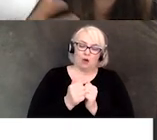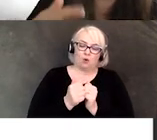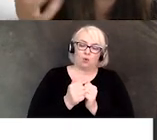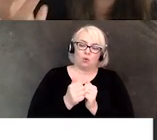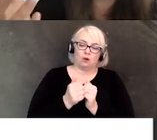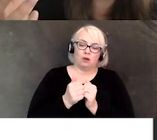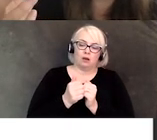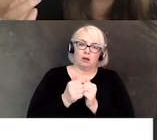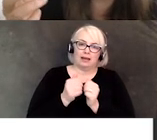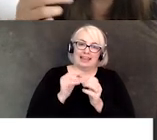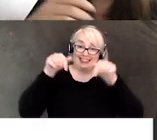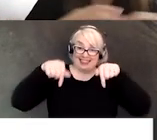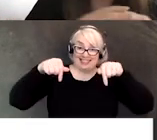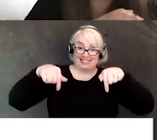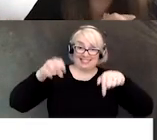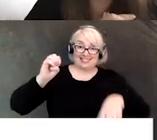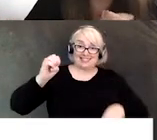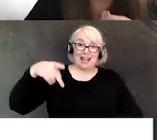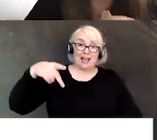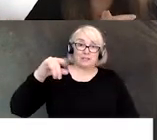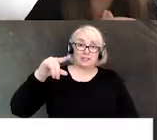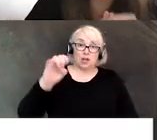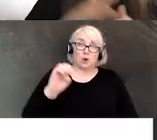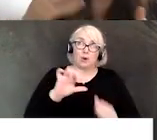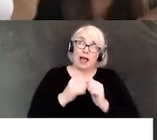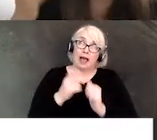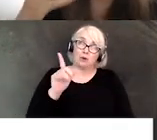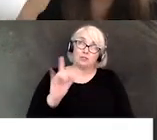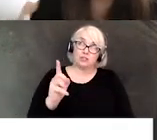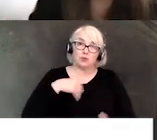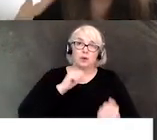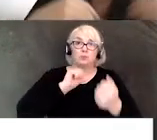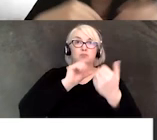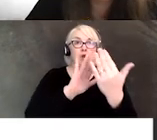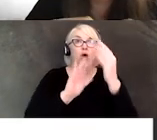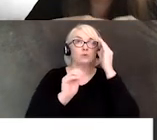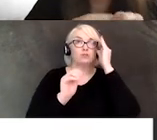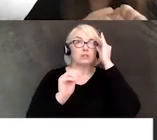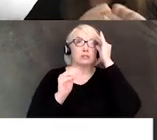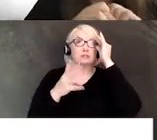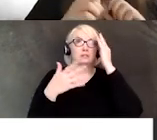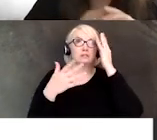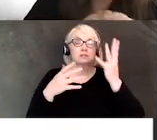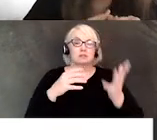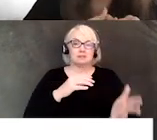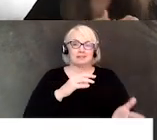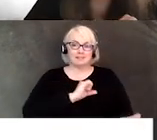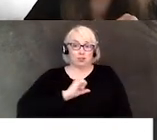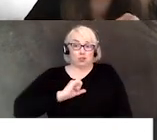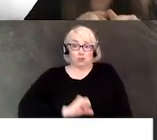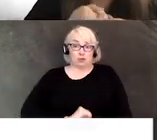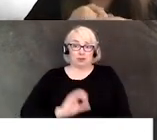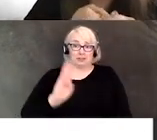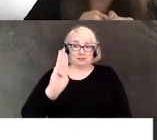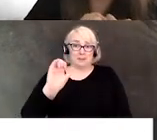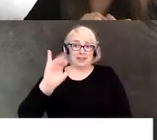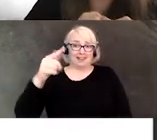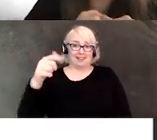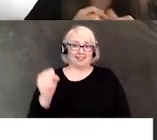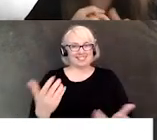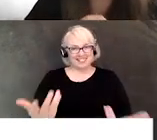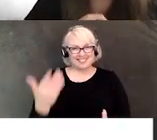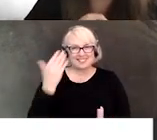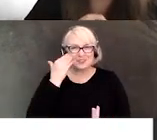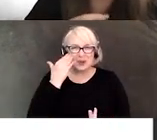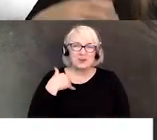how you in this episode, you know, like approached, um, you know, these super, super beings. Um, do you, you know,